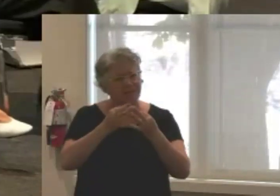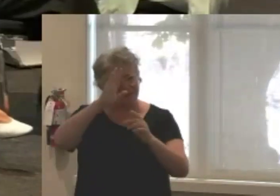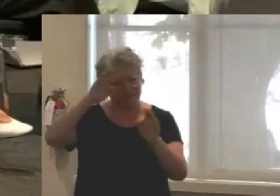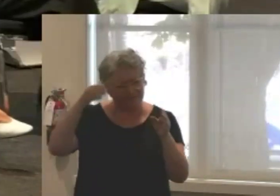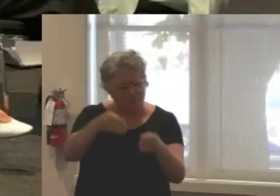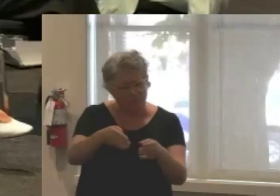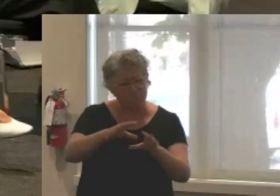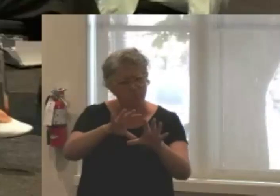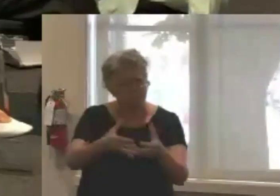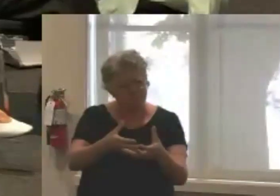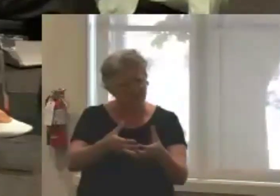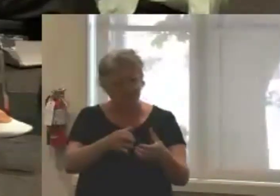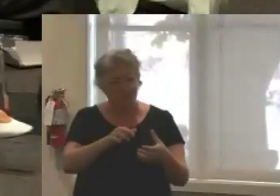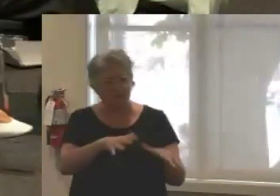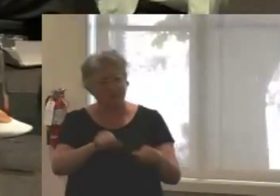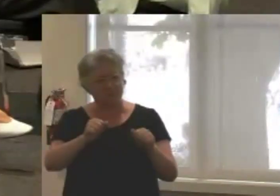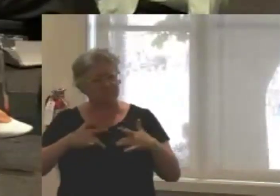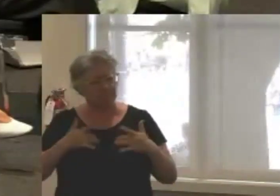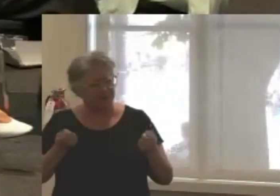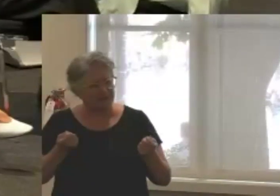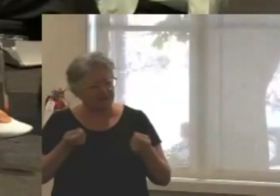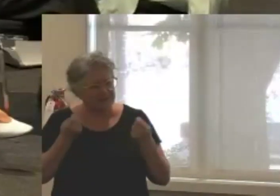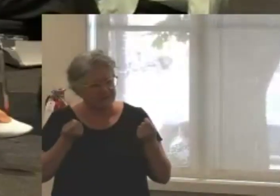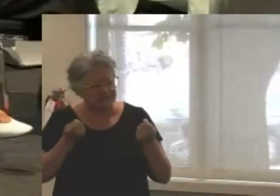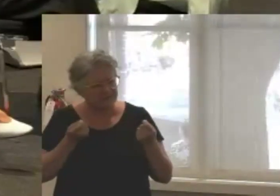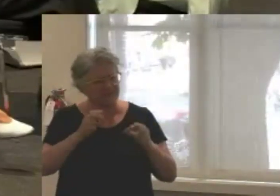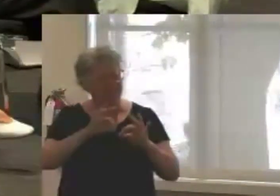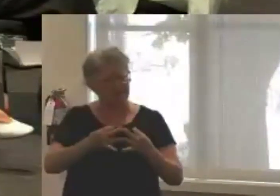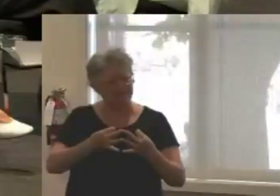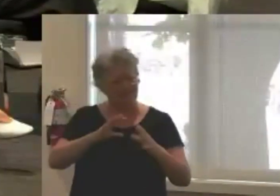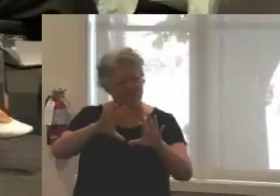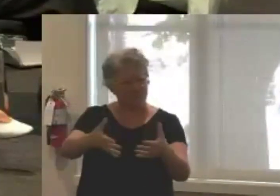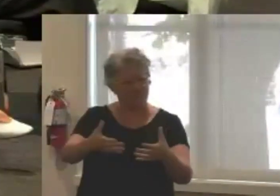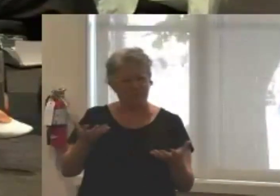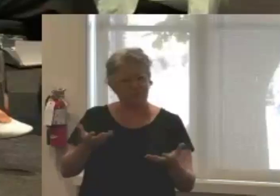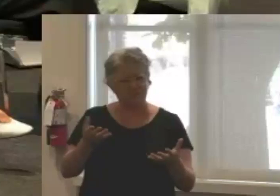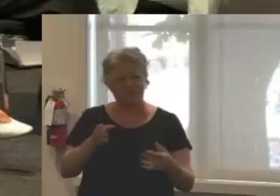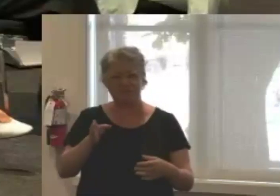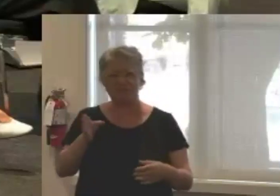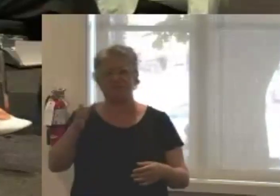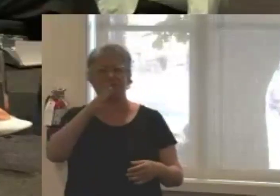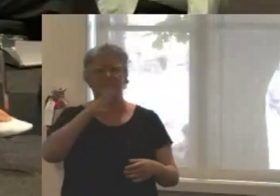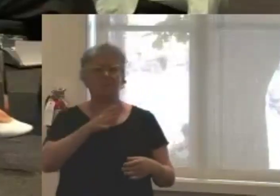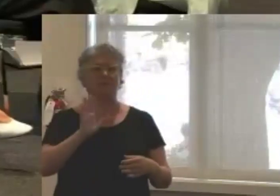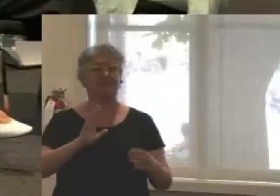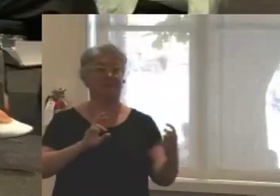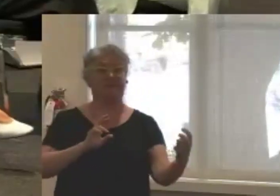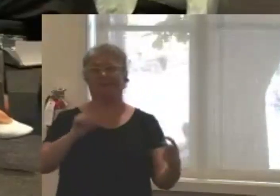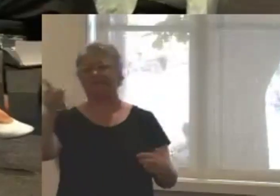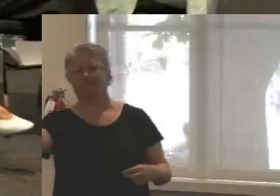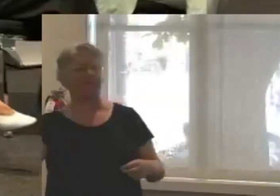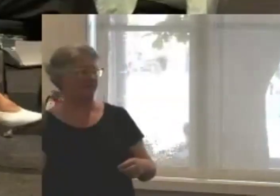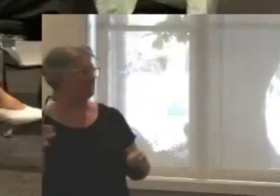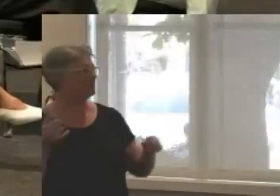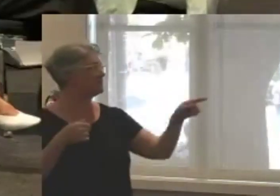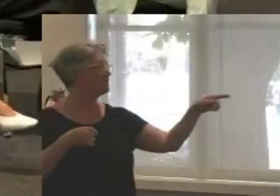group, or you have an event around that. Can you further explain that a little bit? Thank you. Absolutely. So